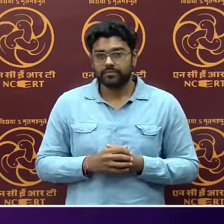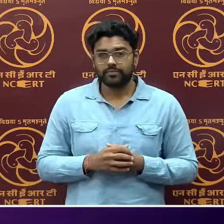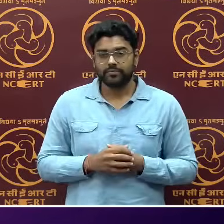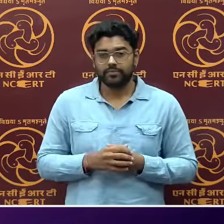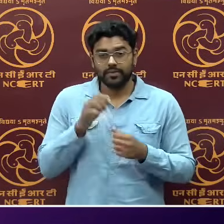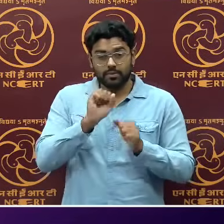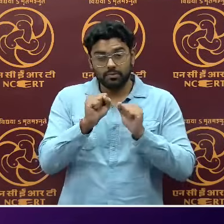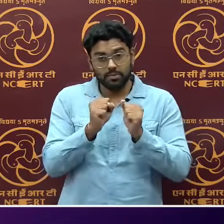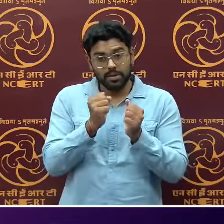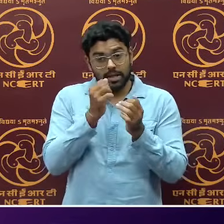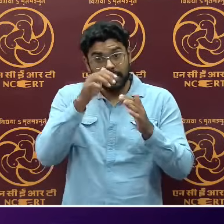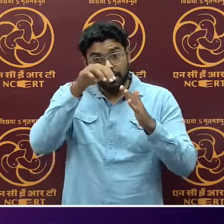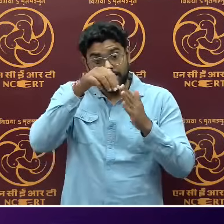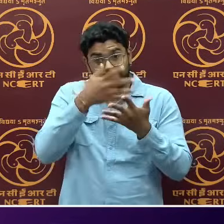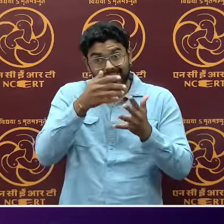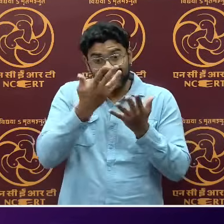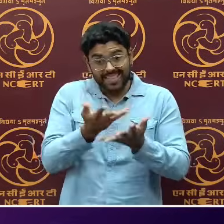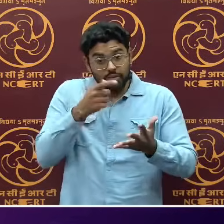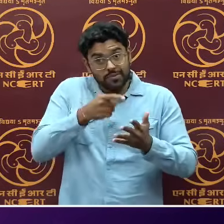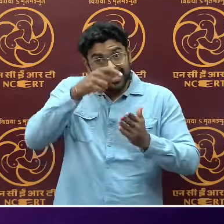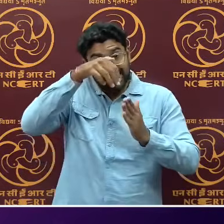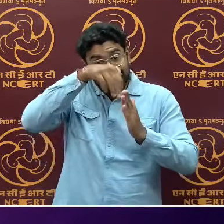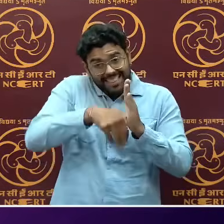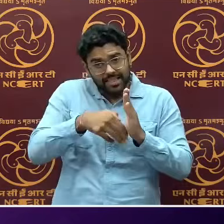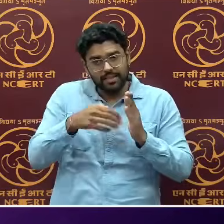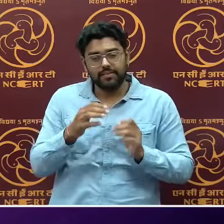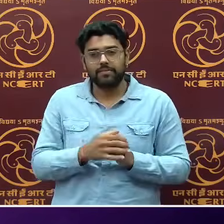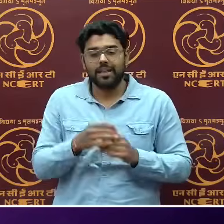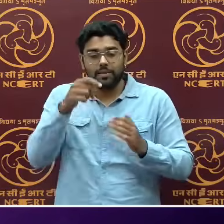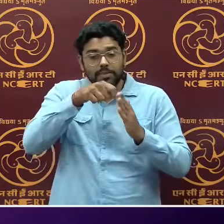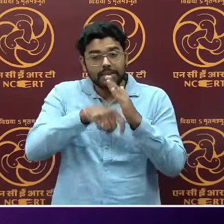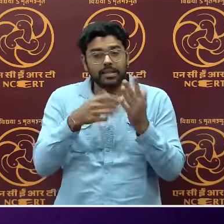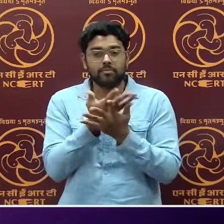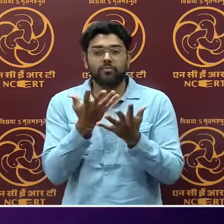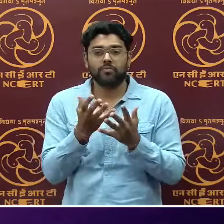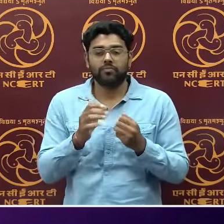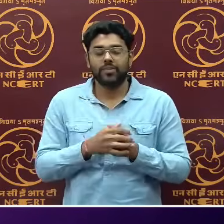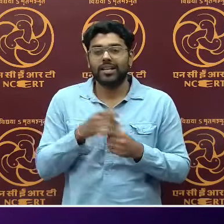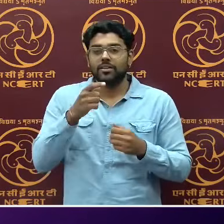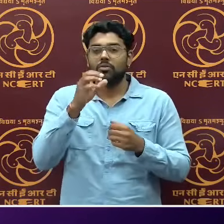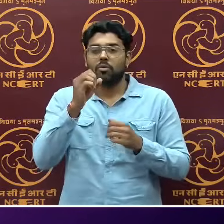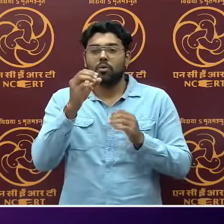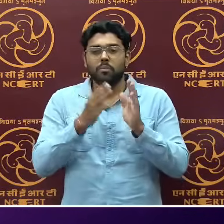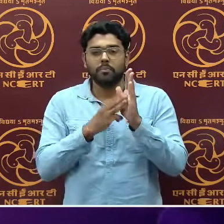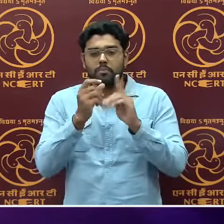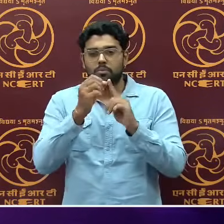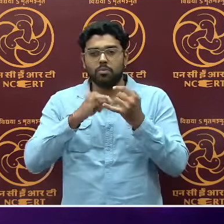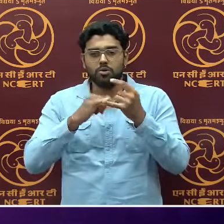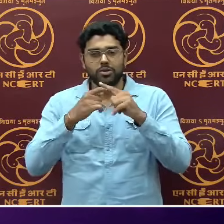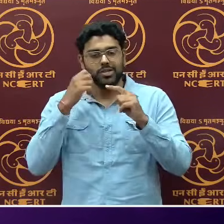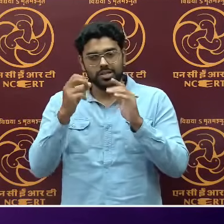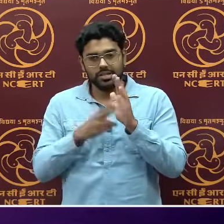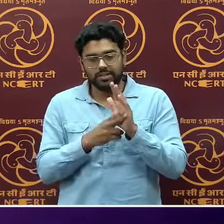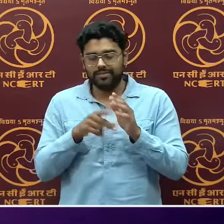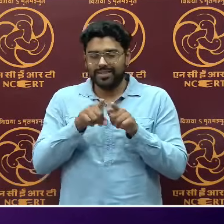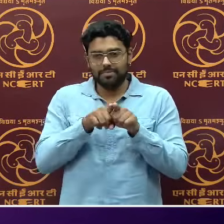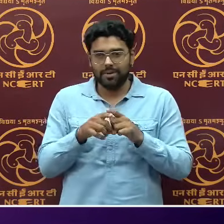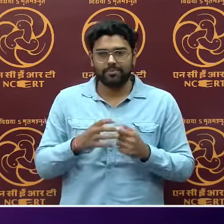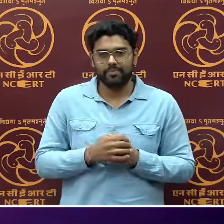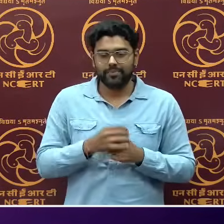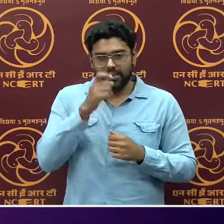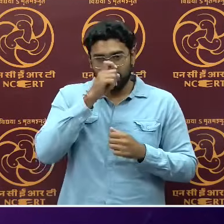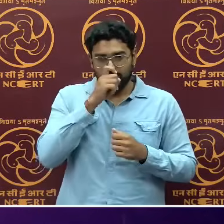their composition. So if you see the composition, in this beaker, the blue